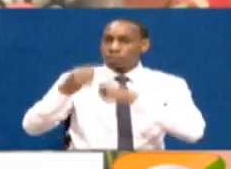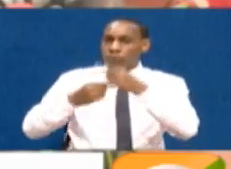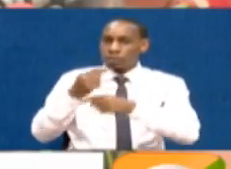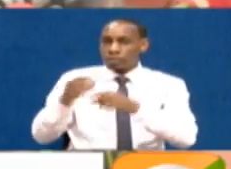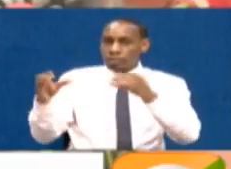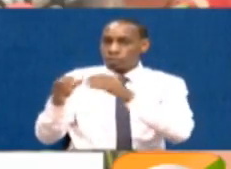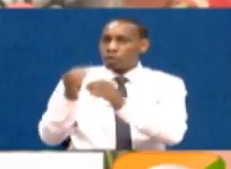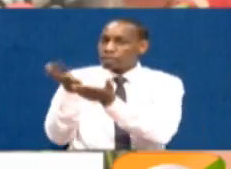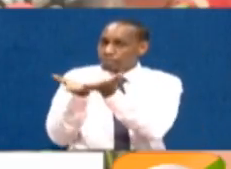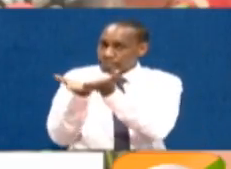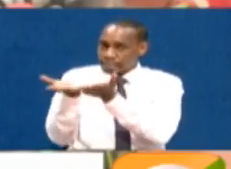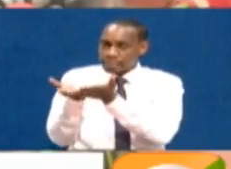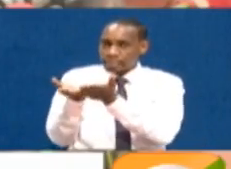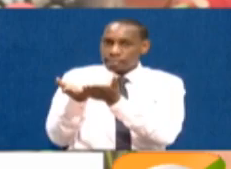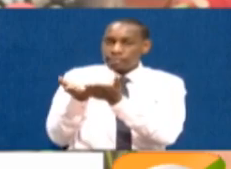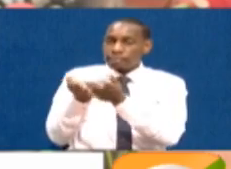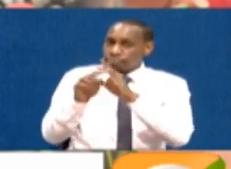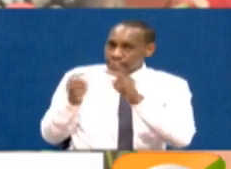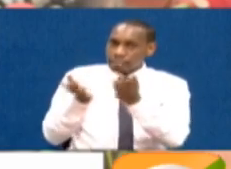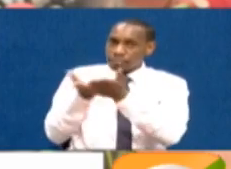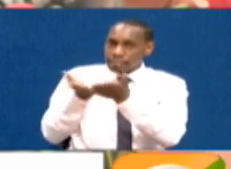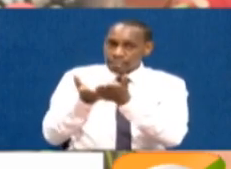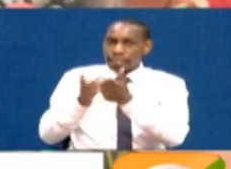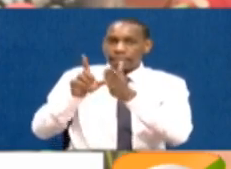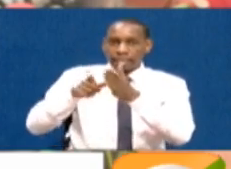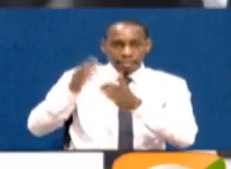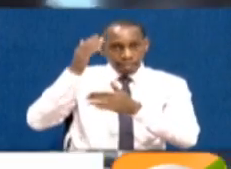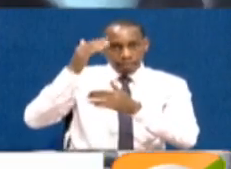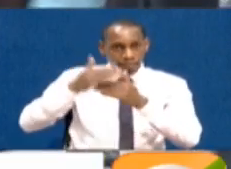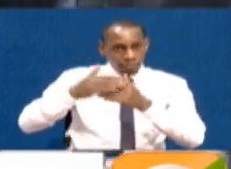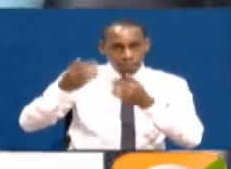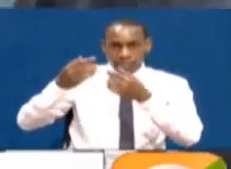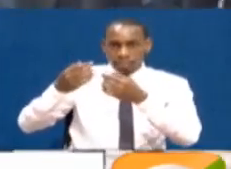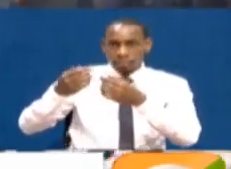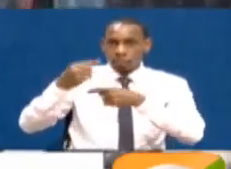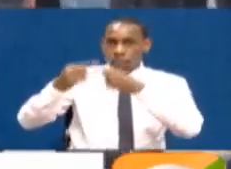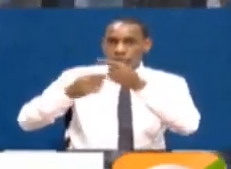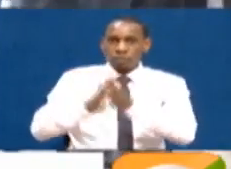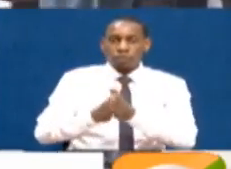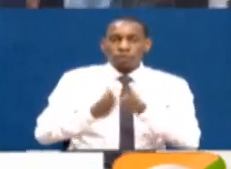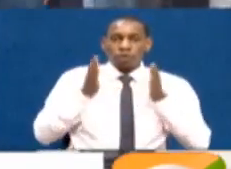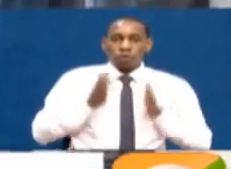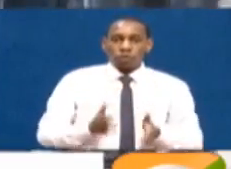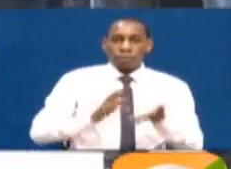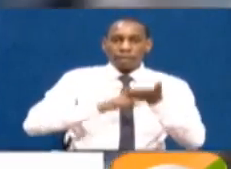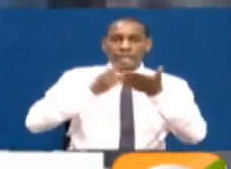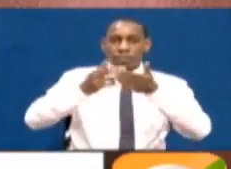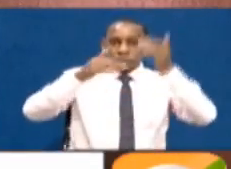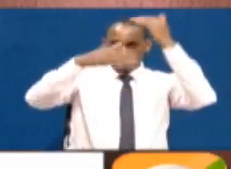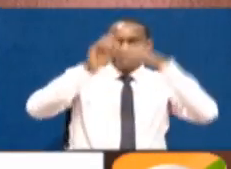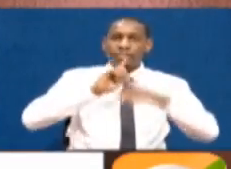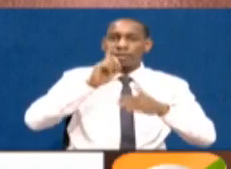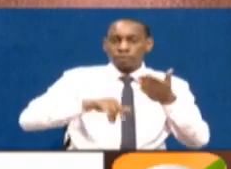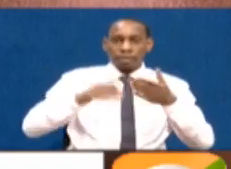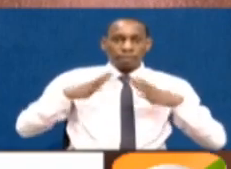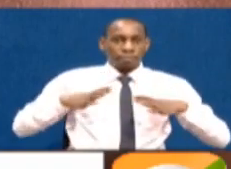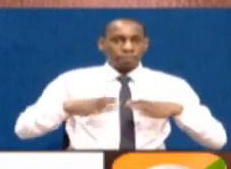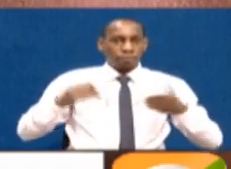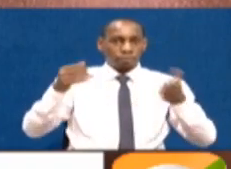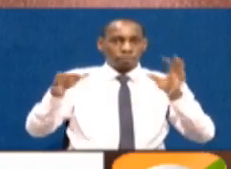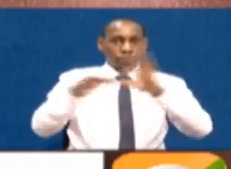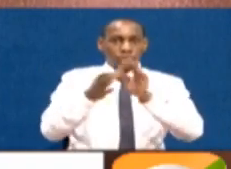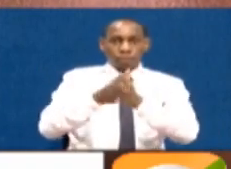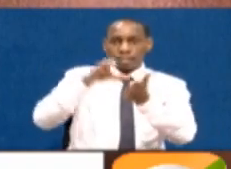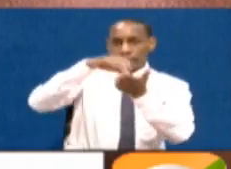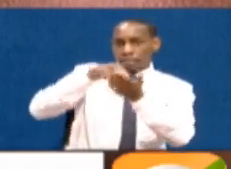small hustles, start from somewhere, and then I know the future will be fine. Human resource professionals advise that those who have found themselves in such a